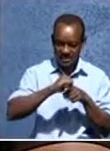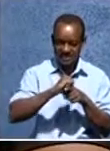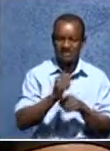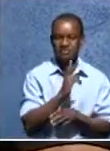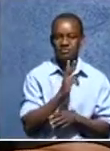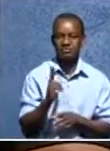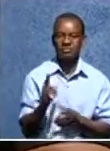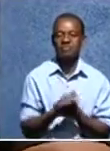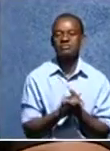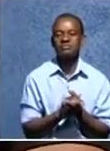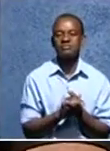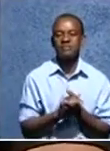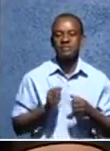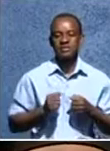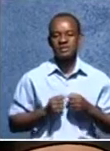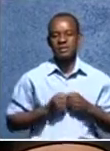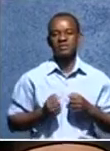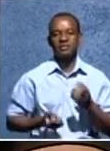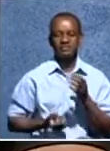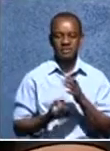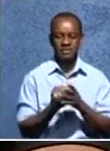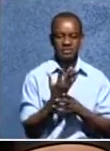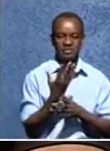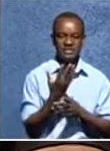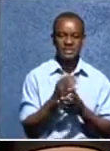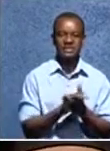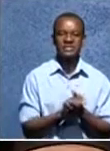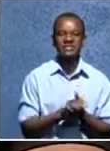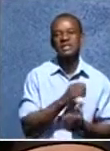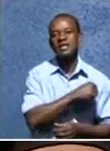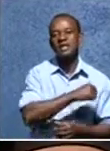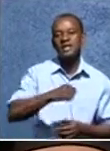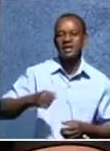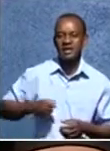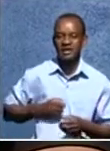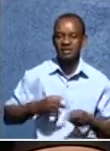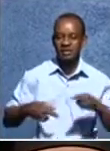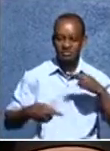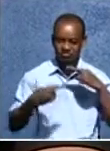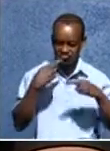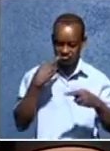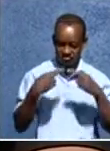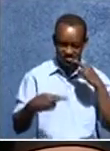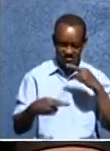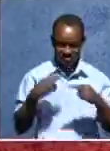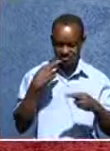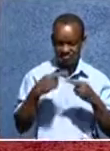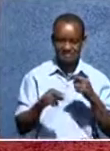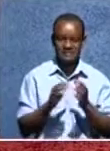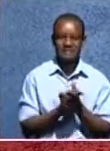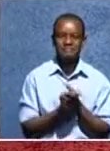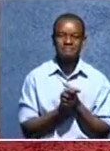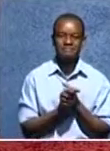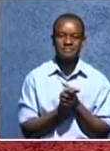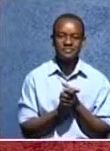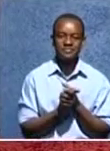accommodation establishments, our restaurants, etc. So it definitely needs to be an industry effort. I think we cannot stress it enough that it